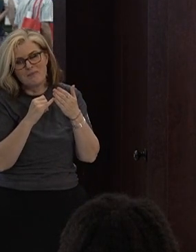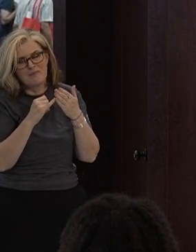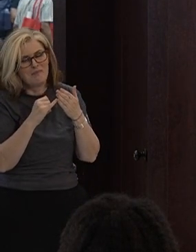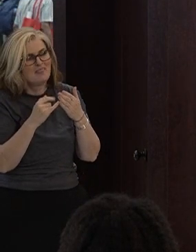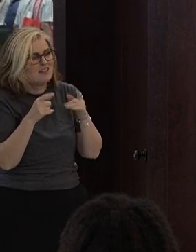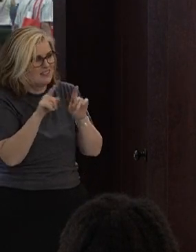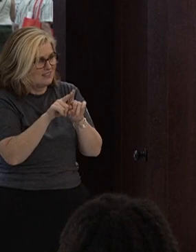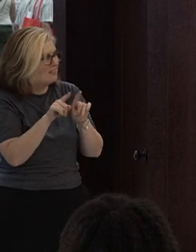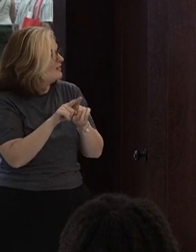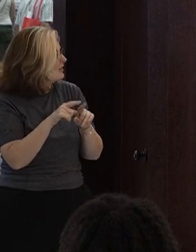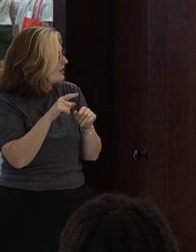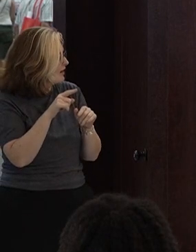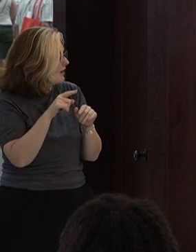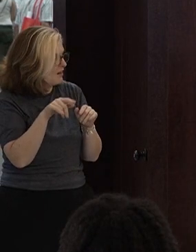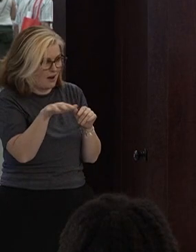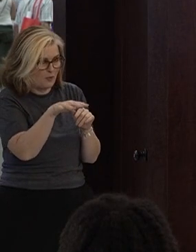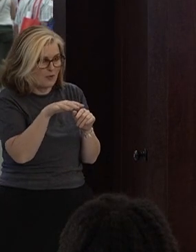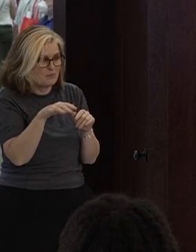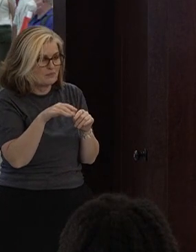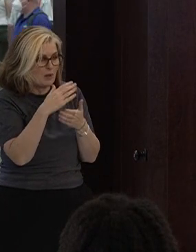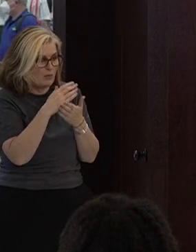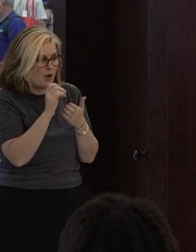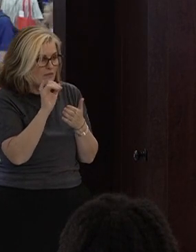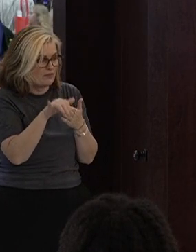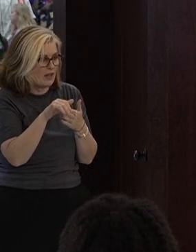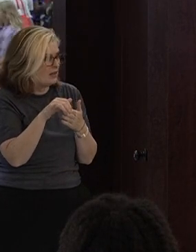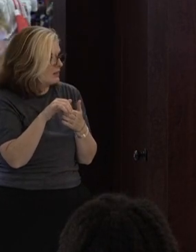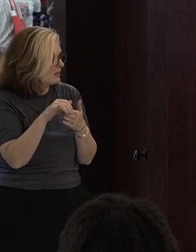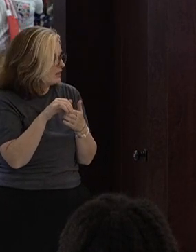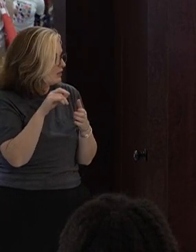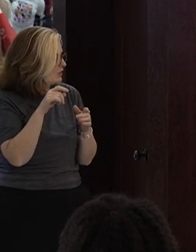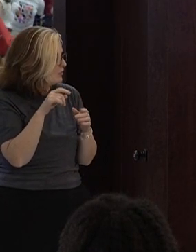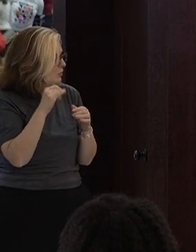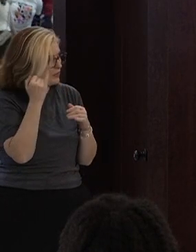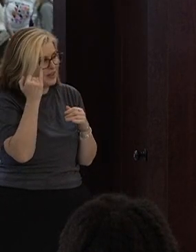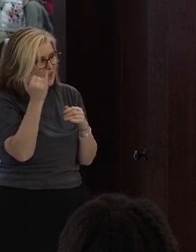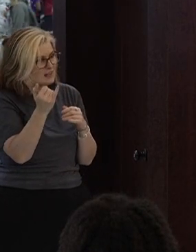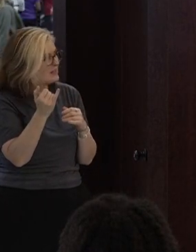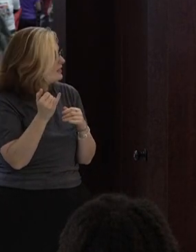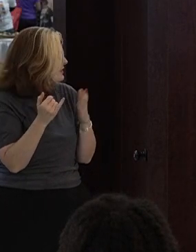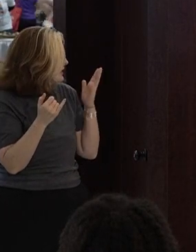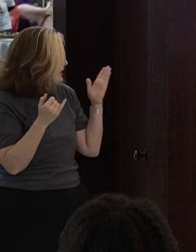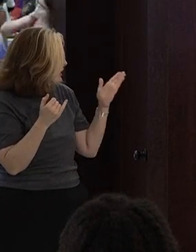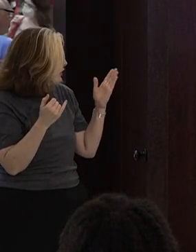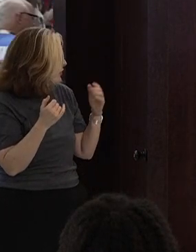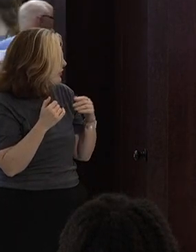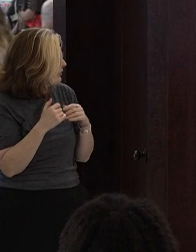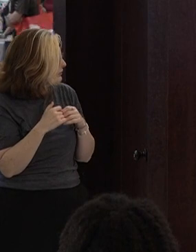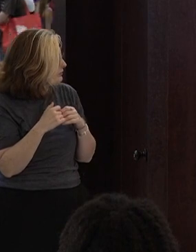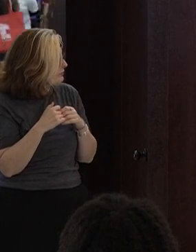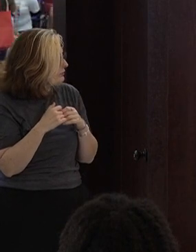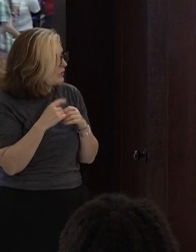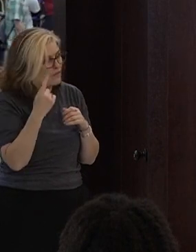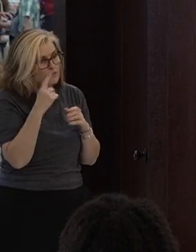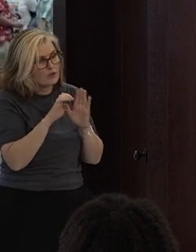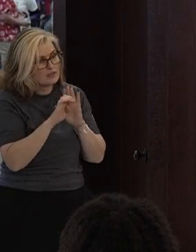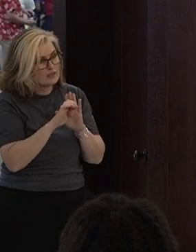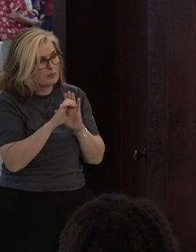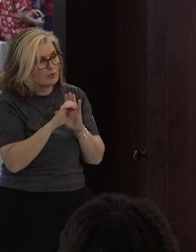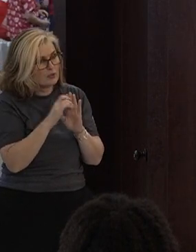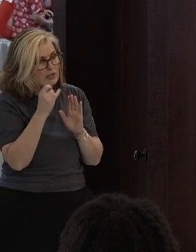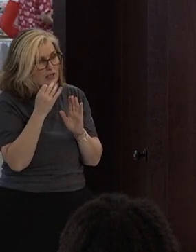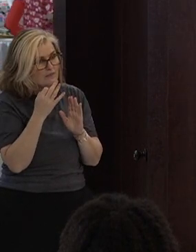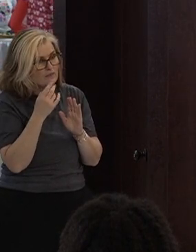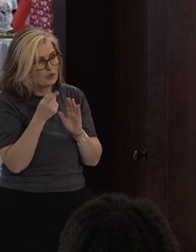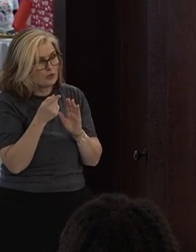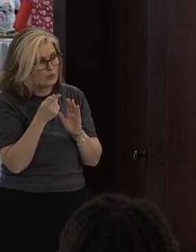interesting area, and part of that has to do with these ideas here. So, for example, if